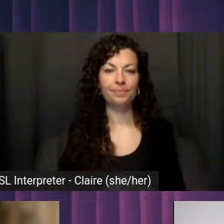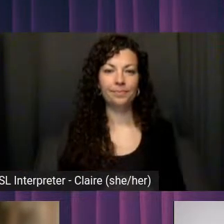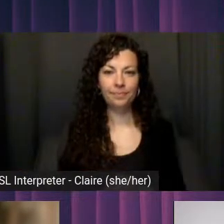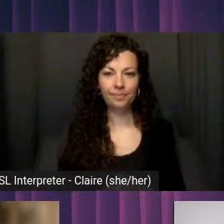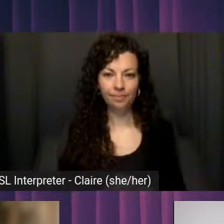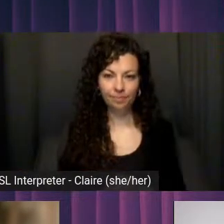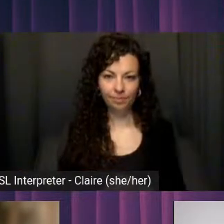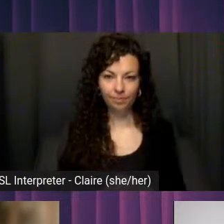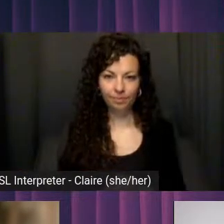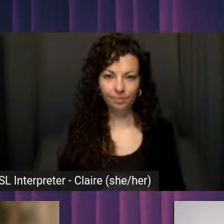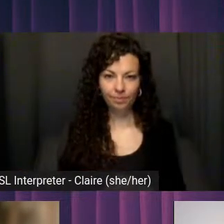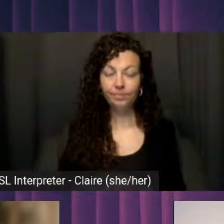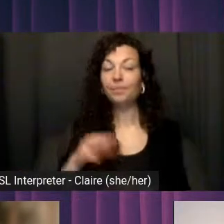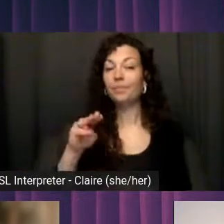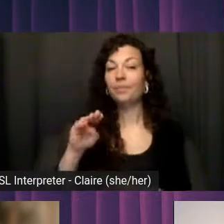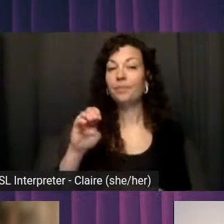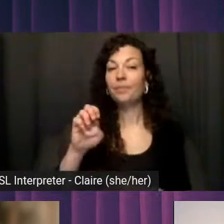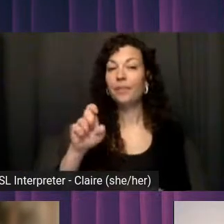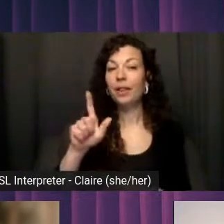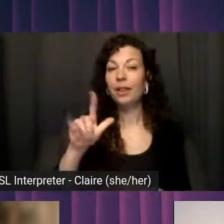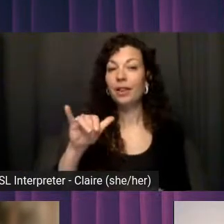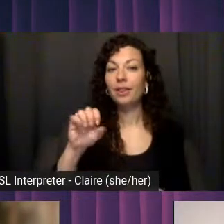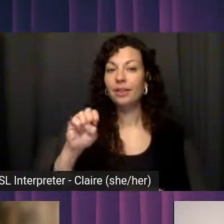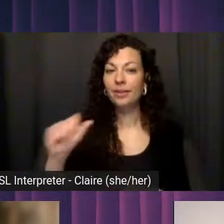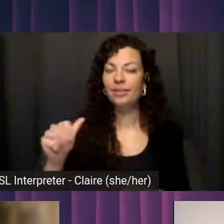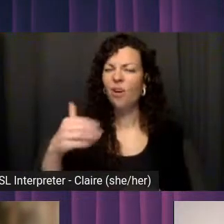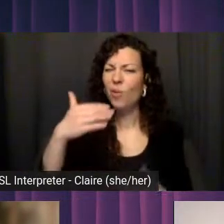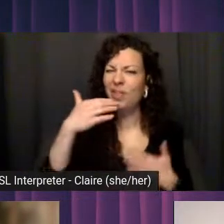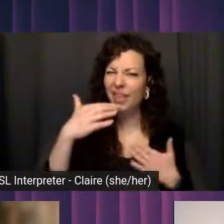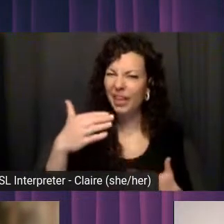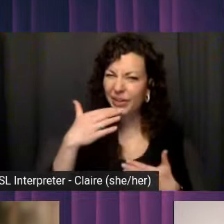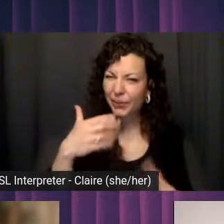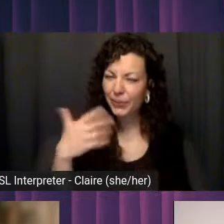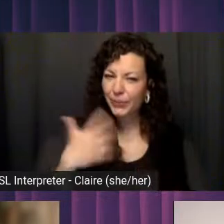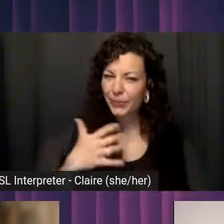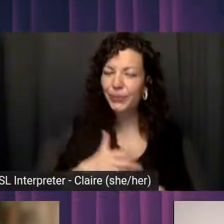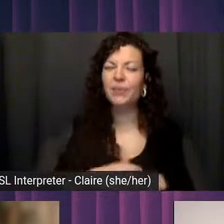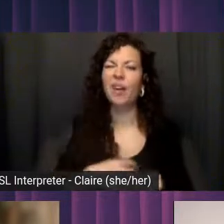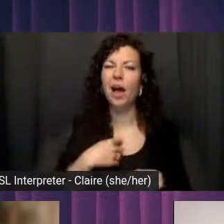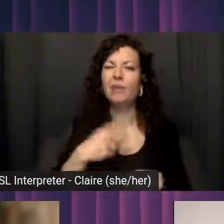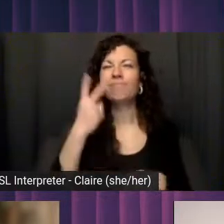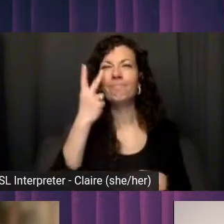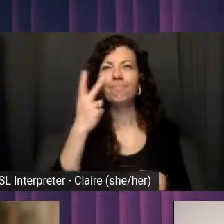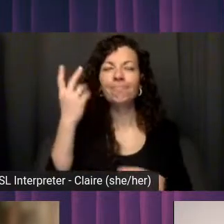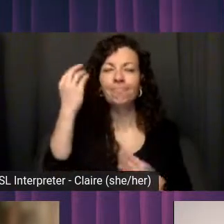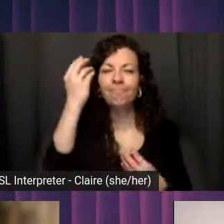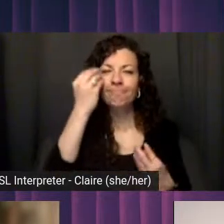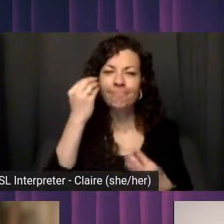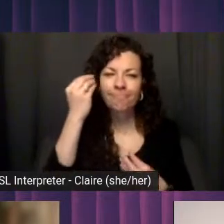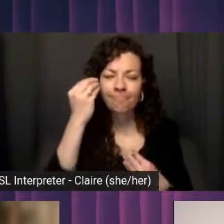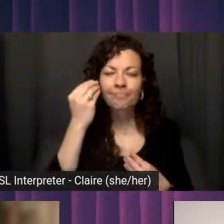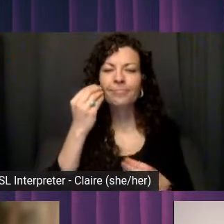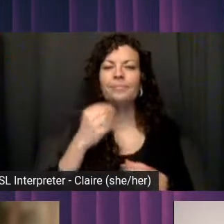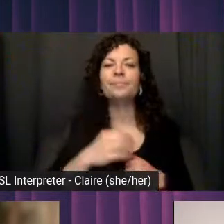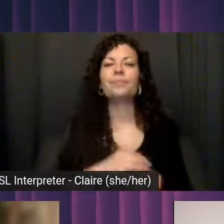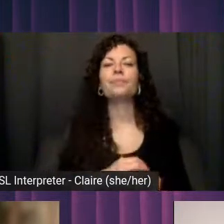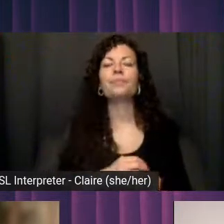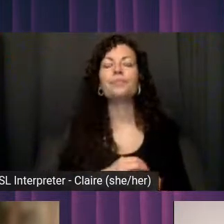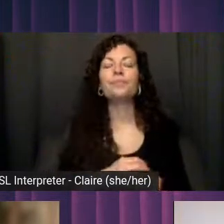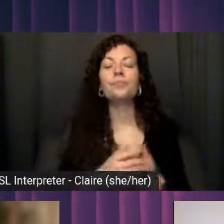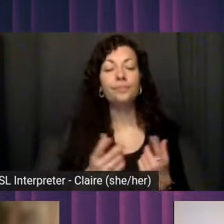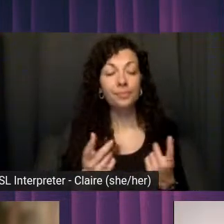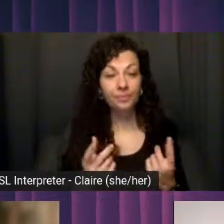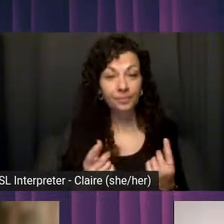Thank you. That's really making me think about something that we were talking about just before we started, which